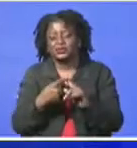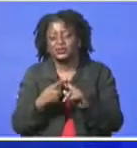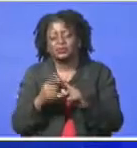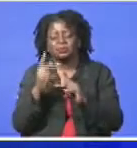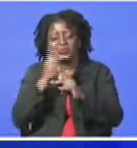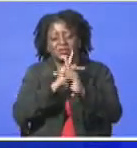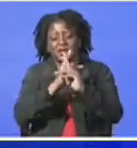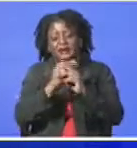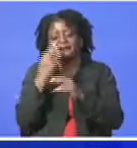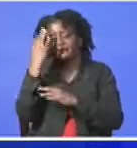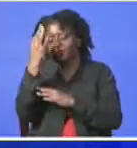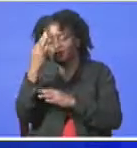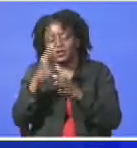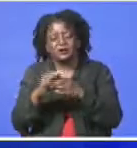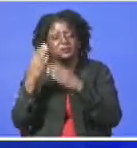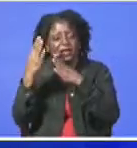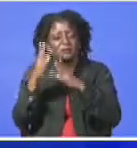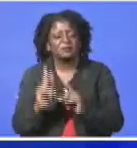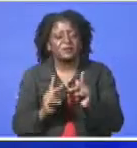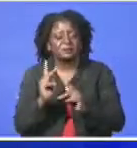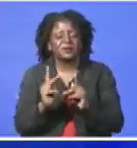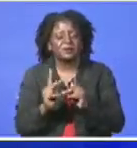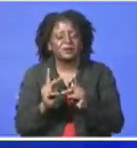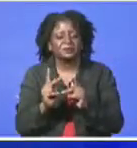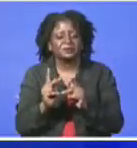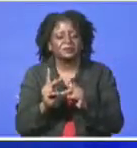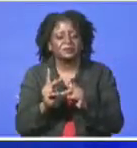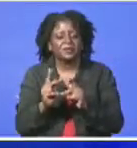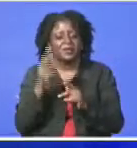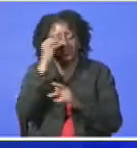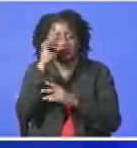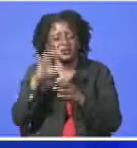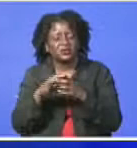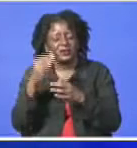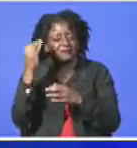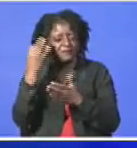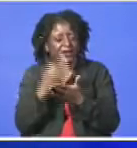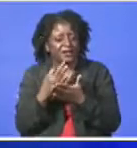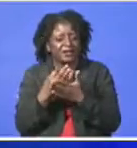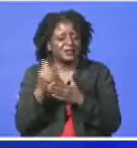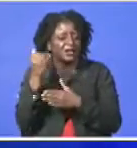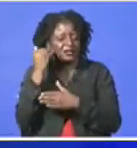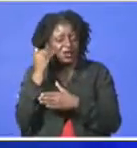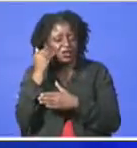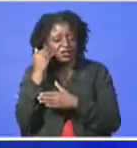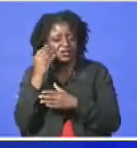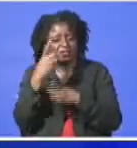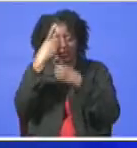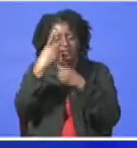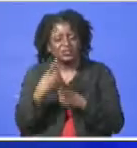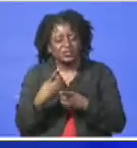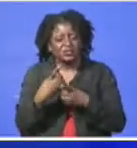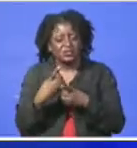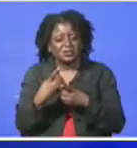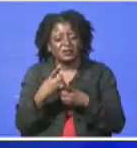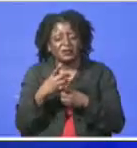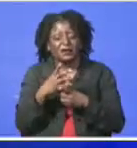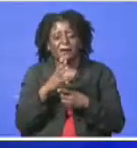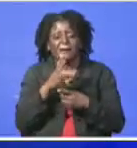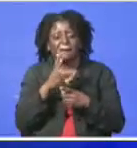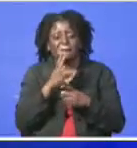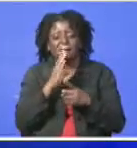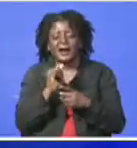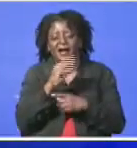Also tonight, the Ministry of Finance acknowledging the decision by credit rating agency Moody's to downgrade the Bahamas' credit rating to